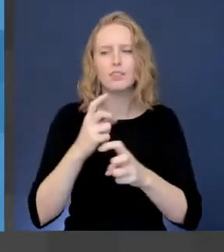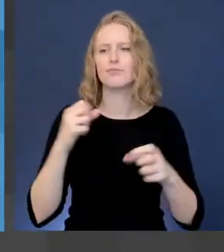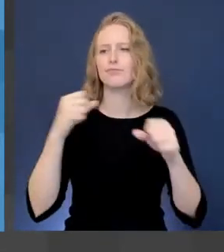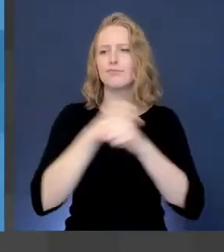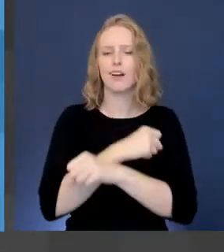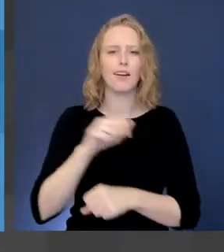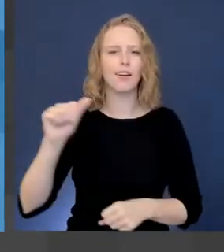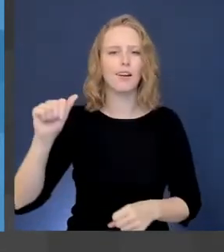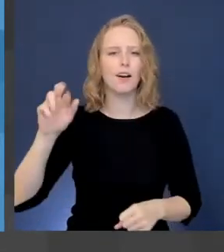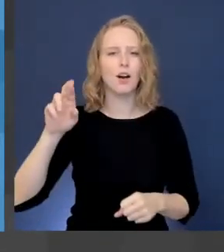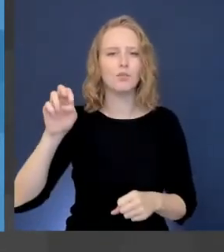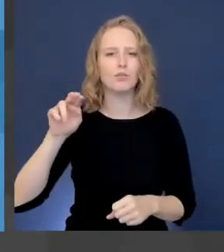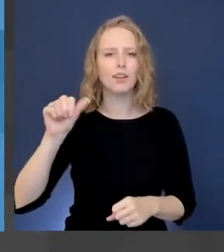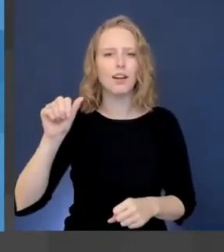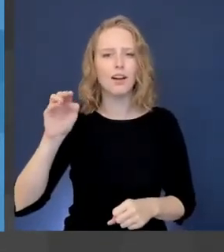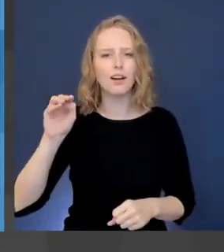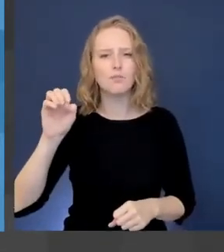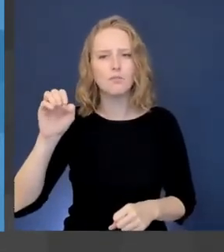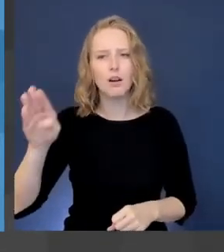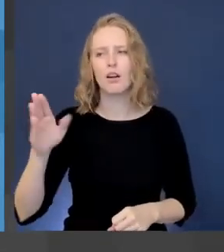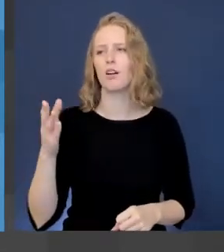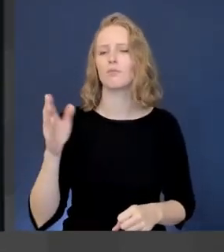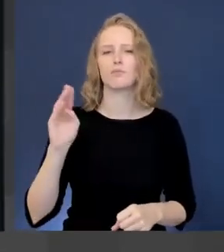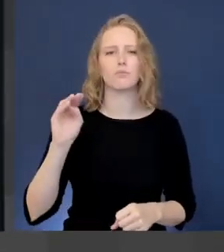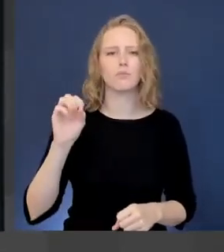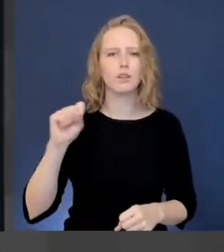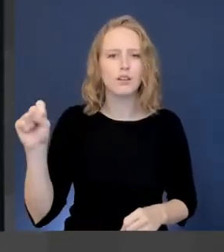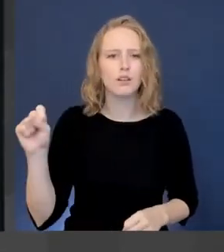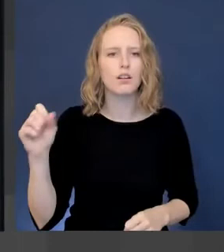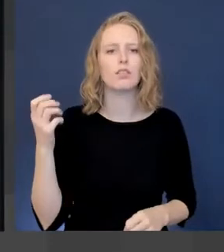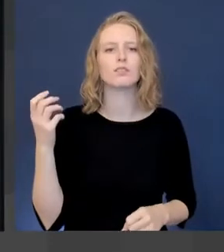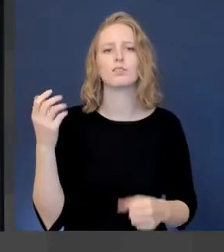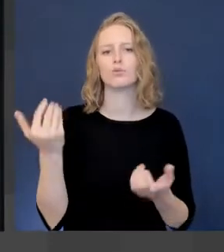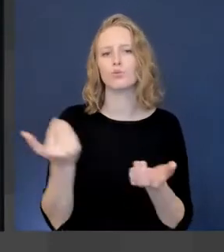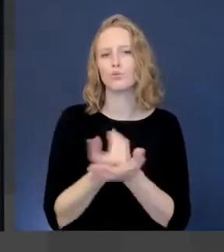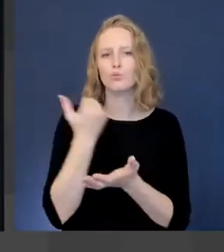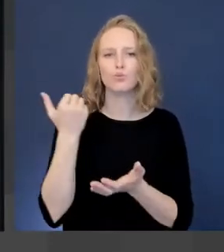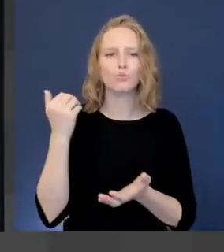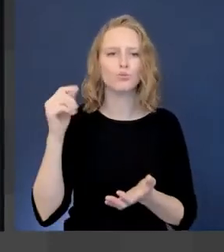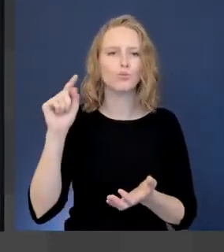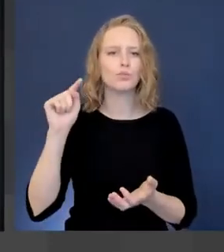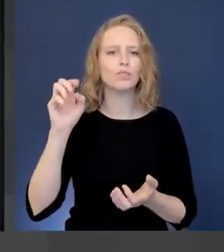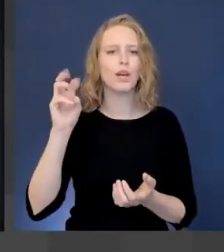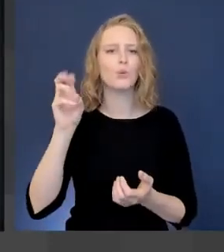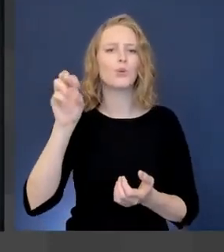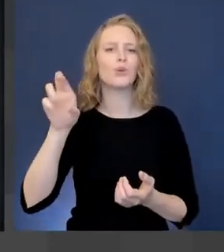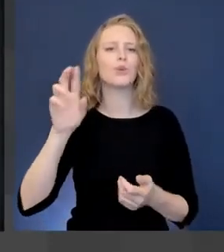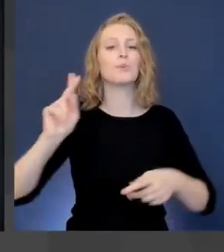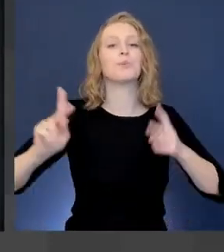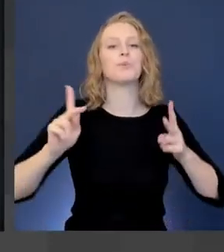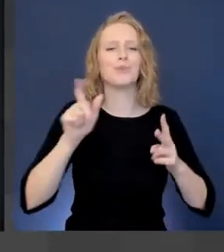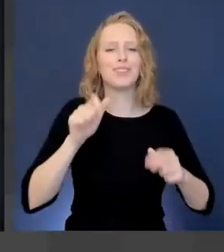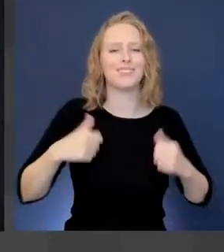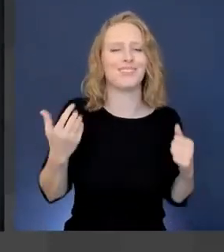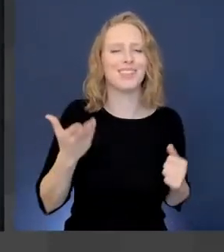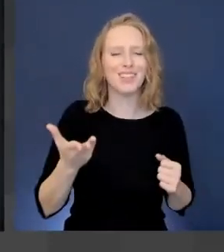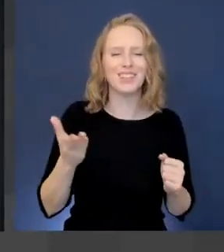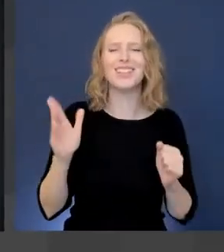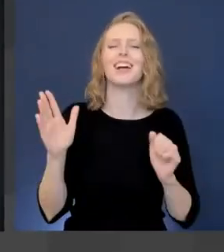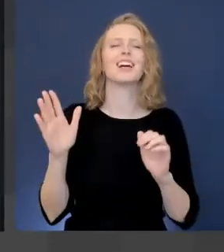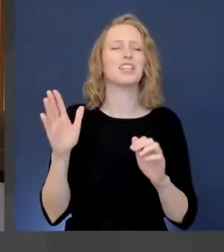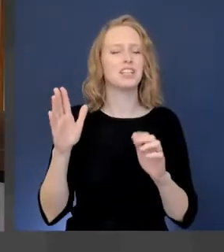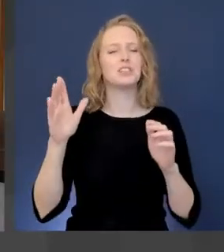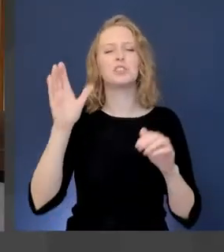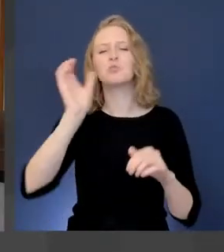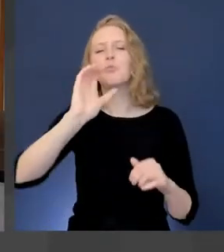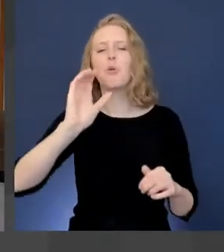bosses. You'll get to meet some new tower inhabitants. And yeah, hopefully explore around and be able to test your skill.